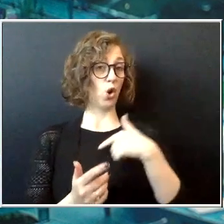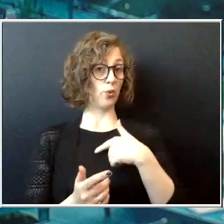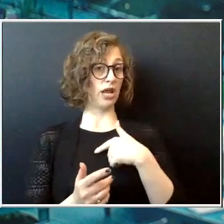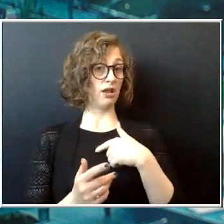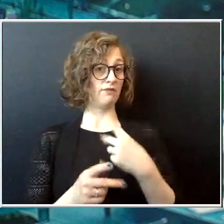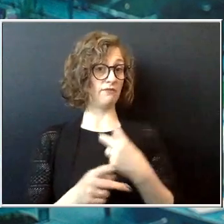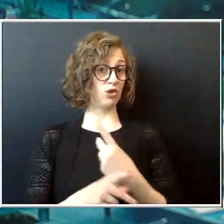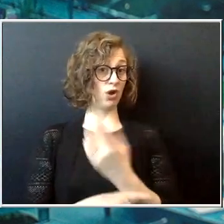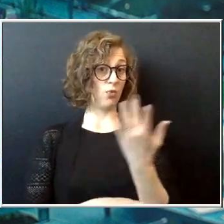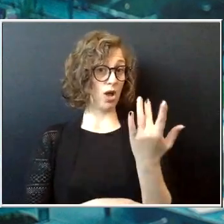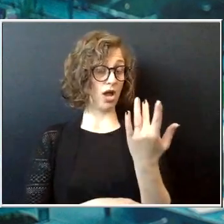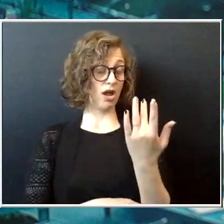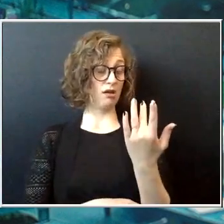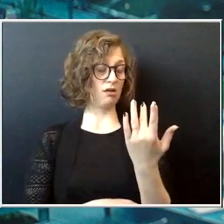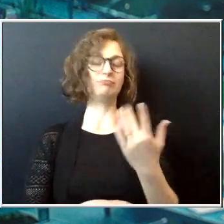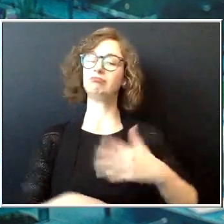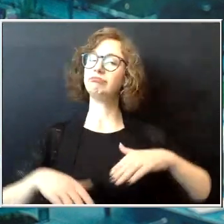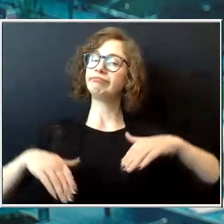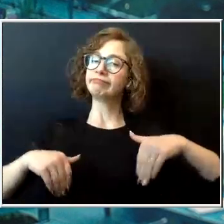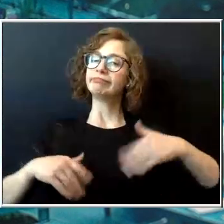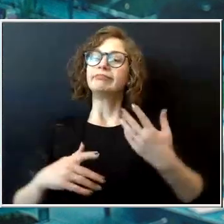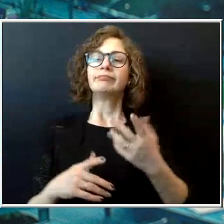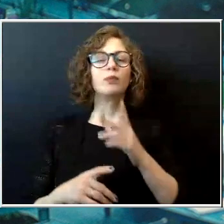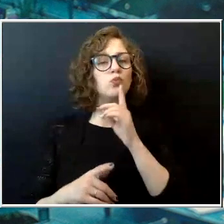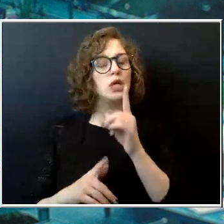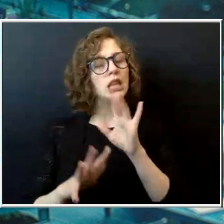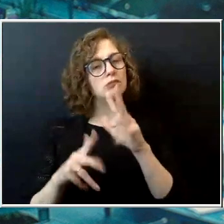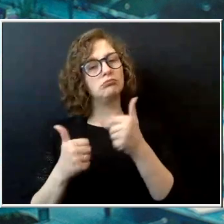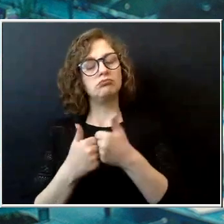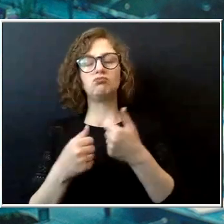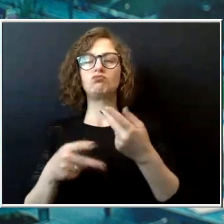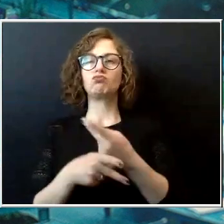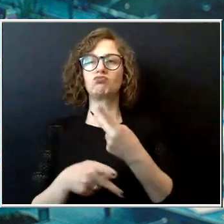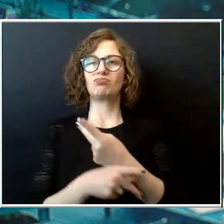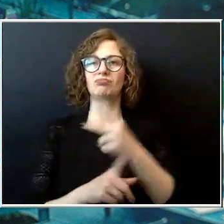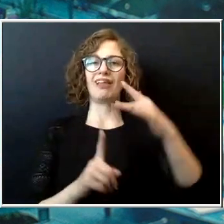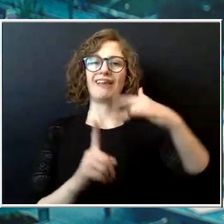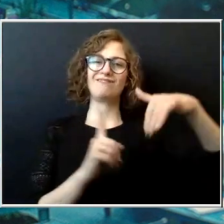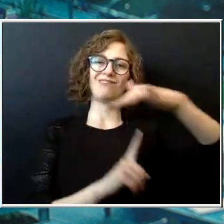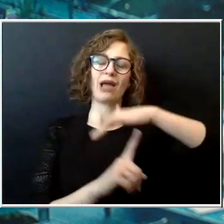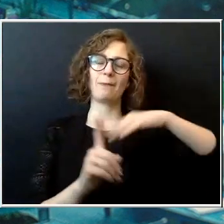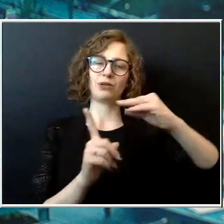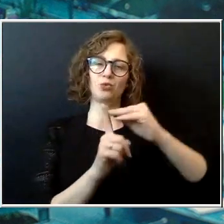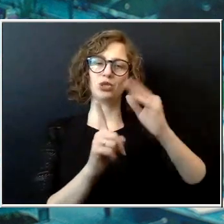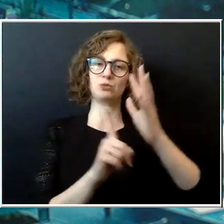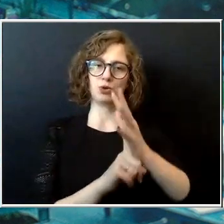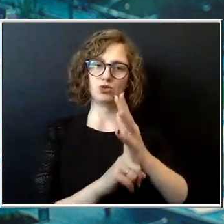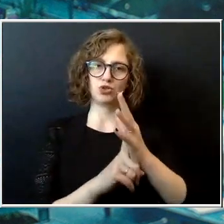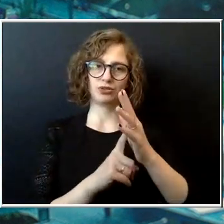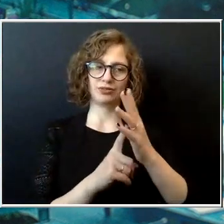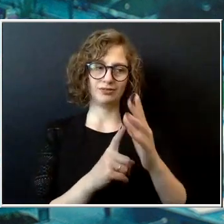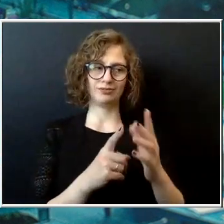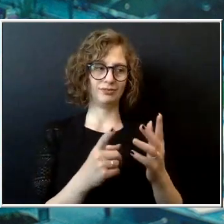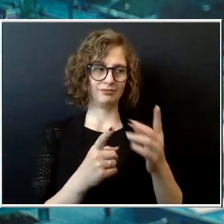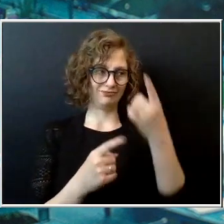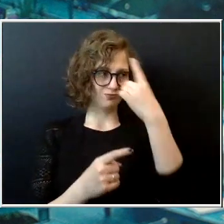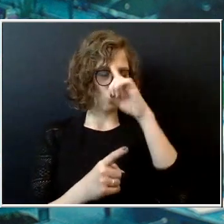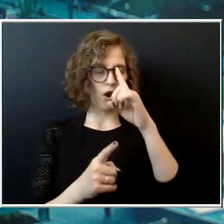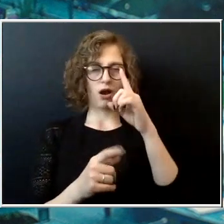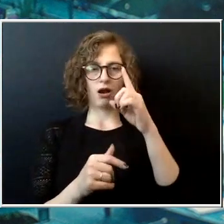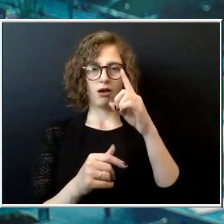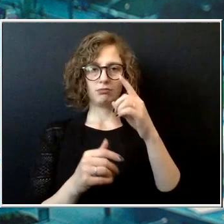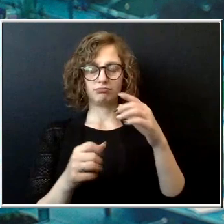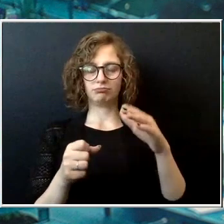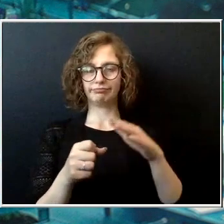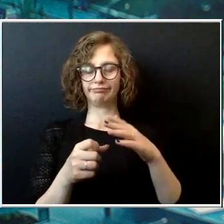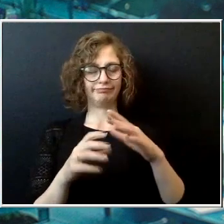to pinpoint environmental exposures on an entire generation of cancer